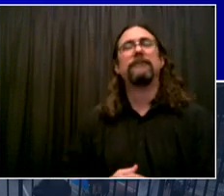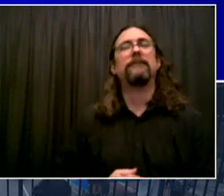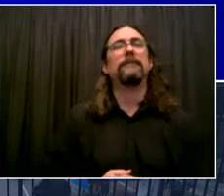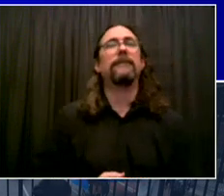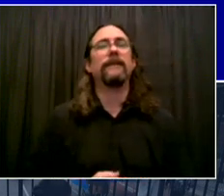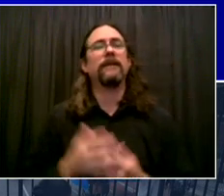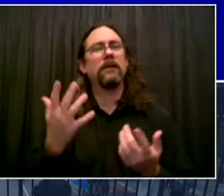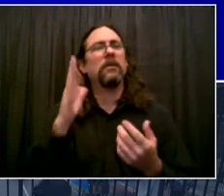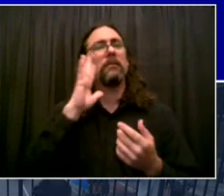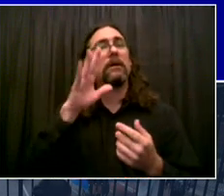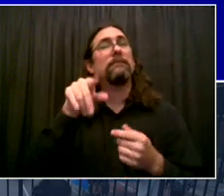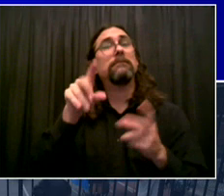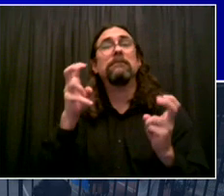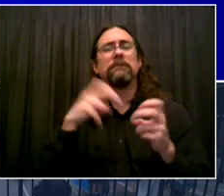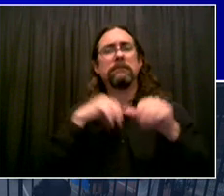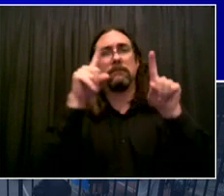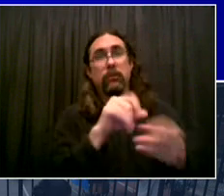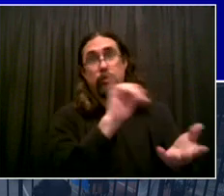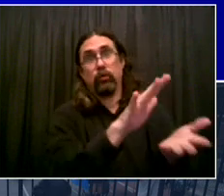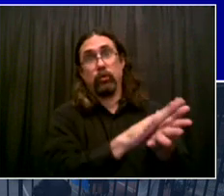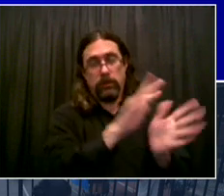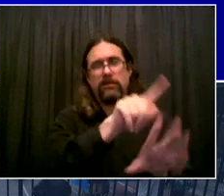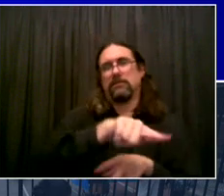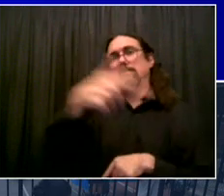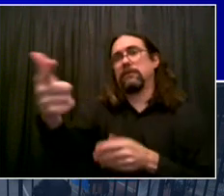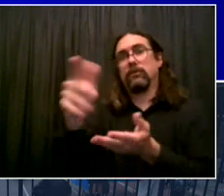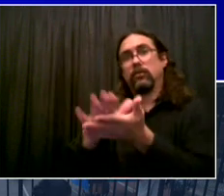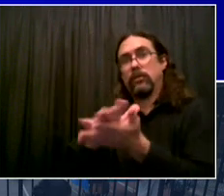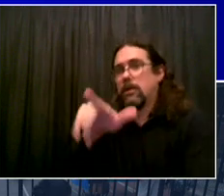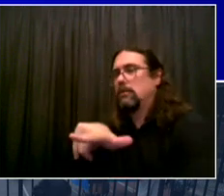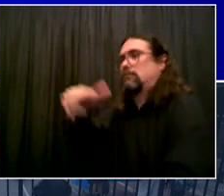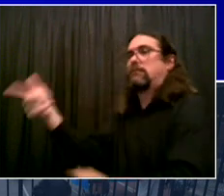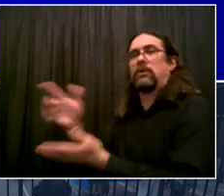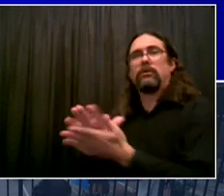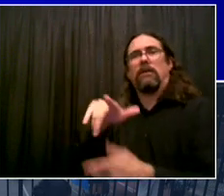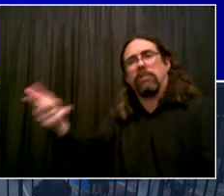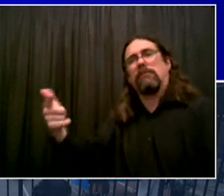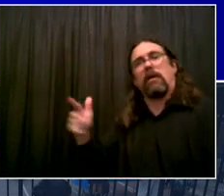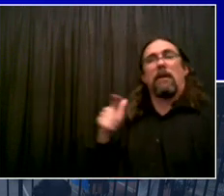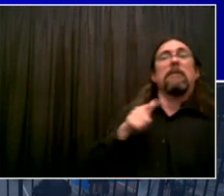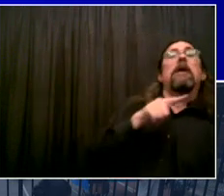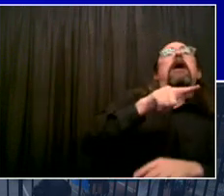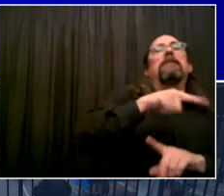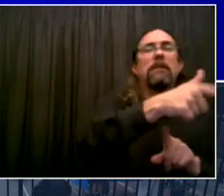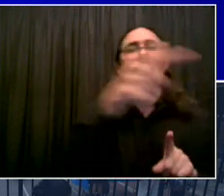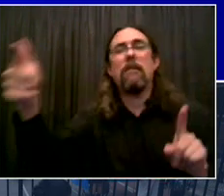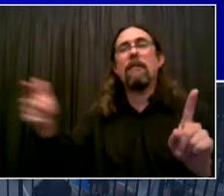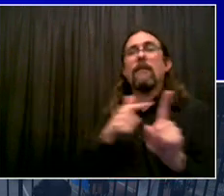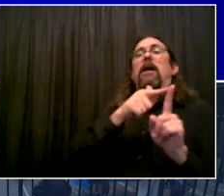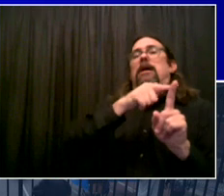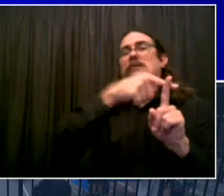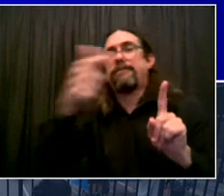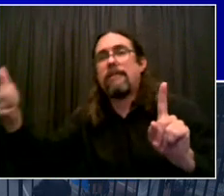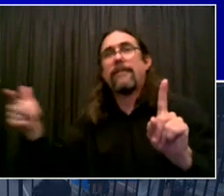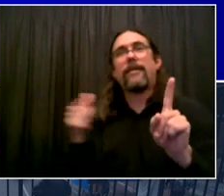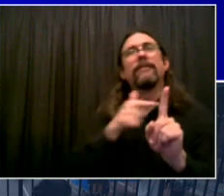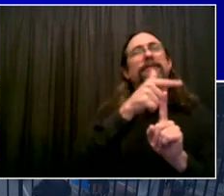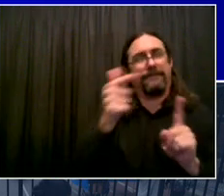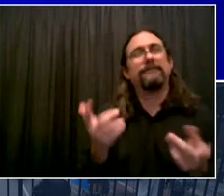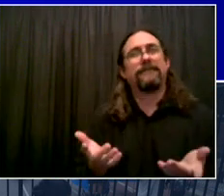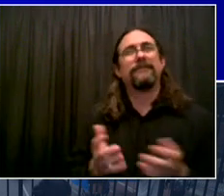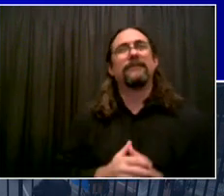is a positive test in a school, excuse me, in a classroom, a positive test in a classroom, the